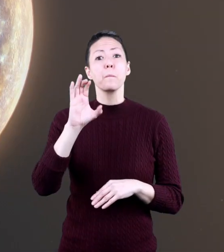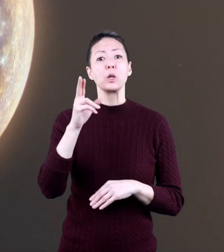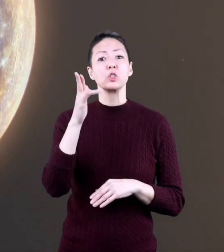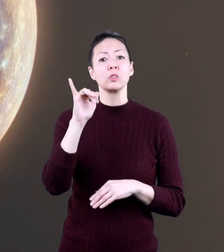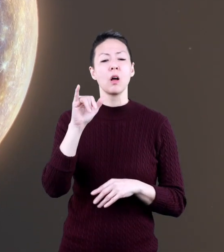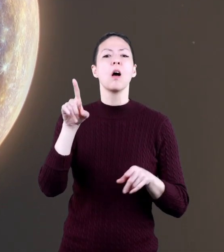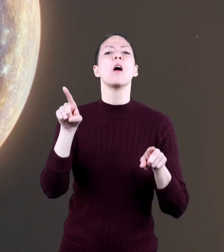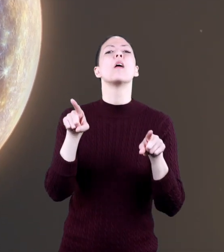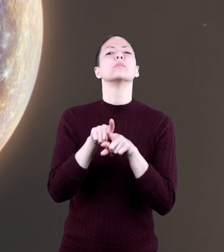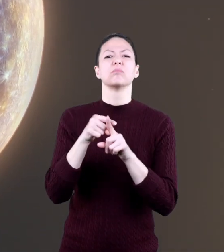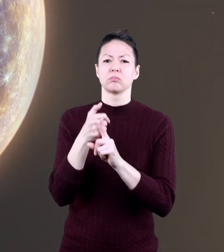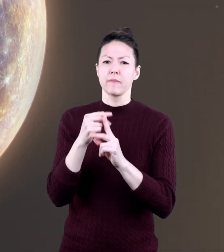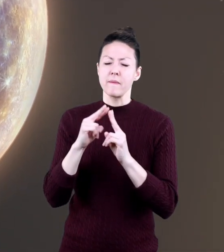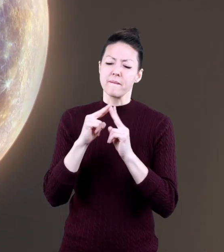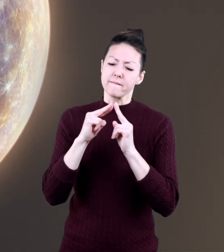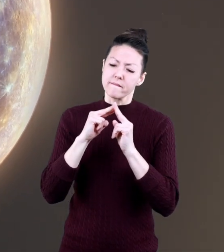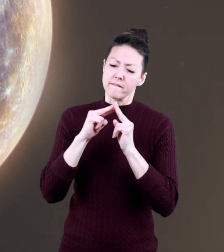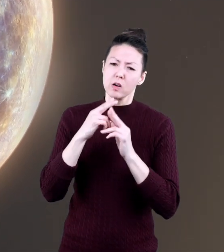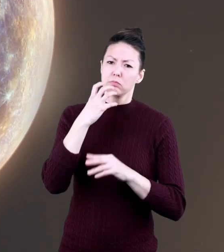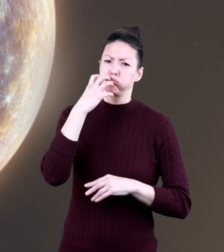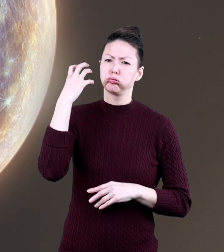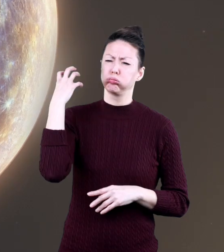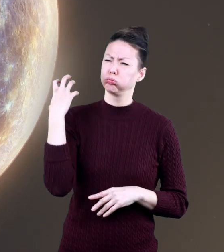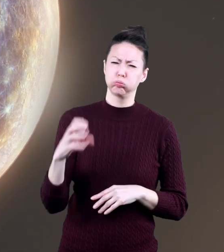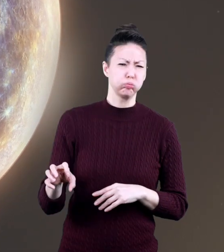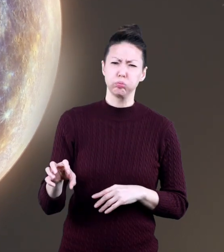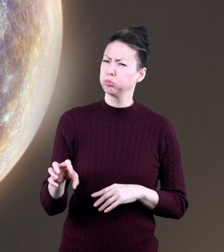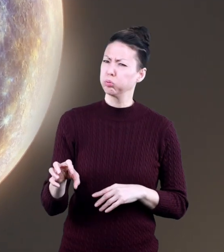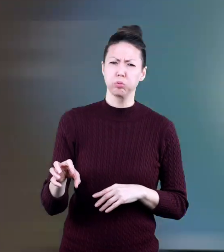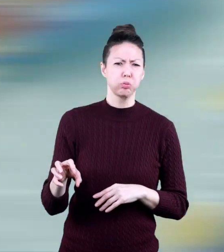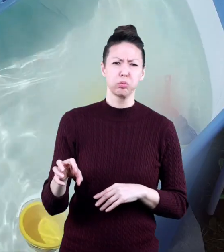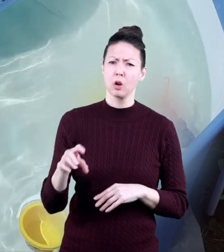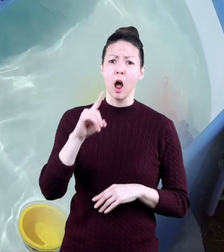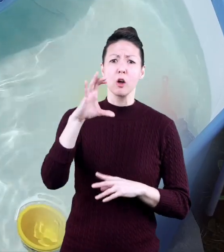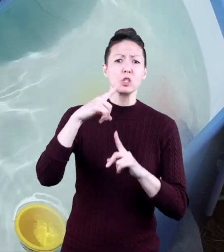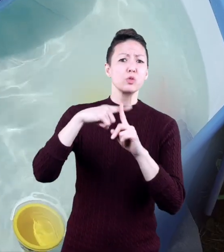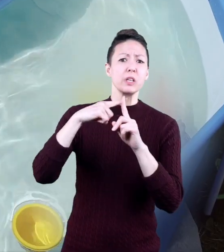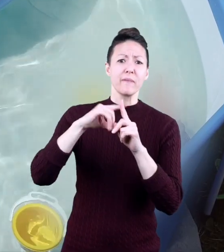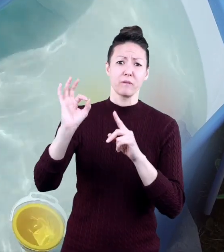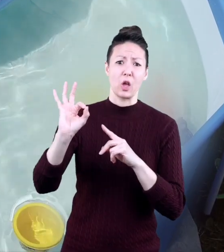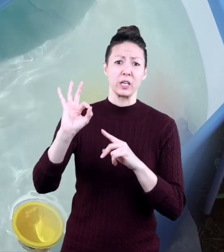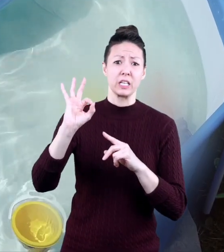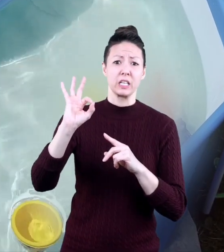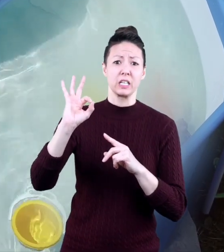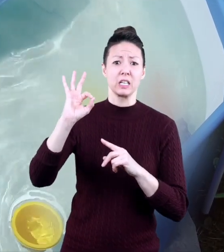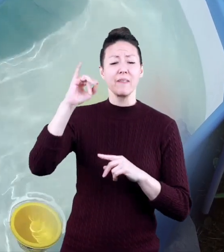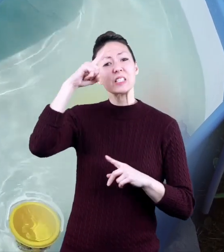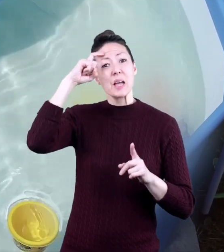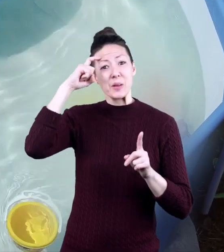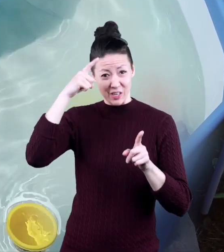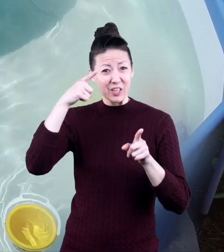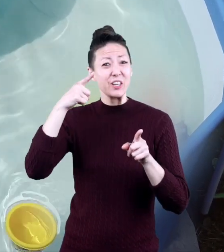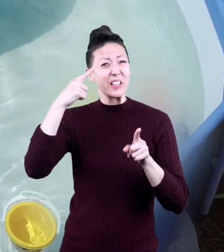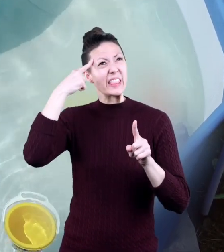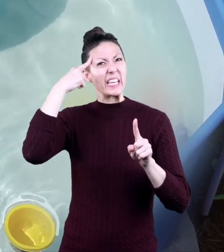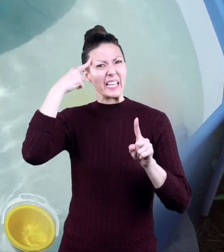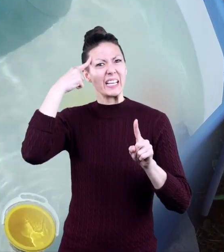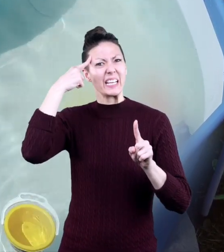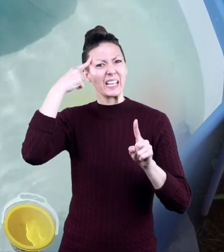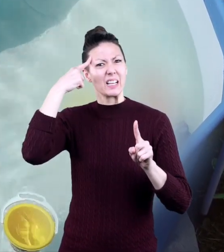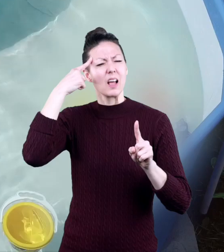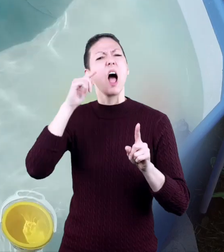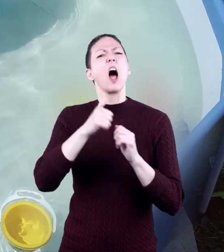Mercury is also very, very hot. Think of 100 degrees Fahrenheit in summer.